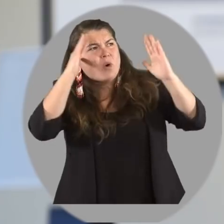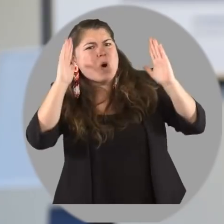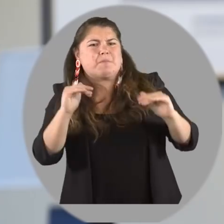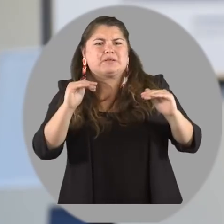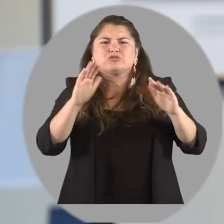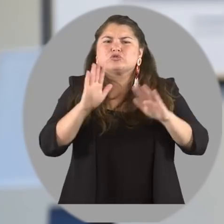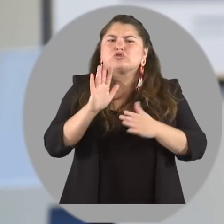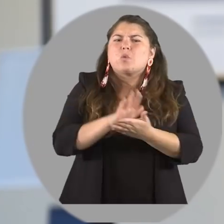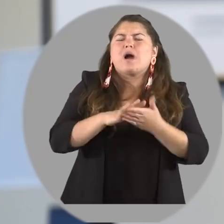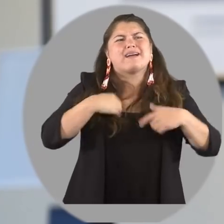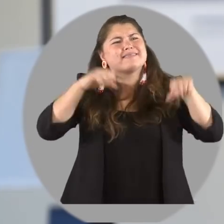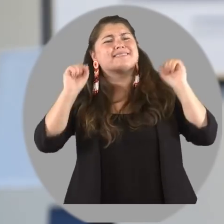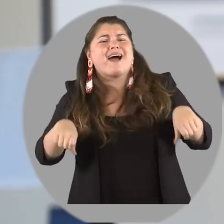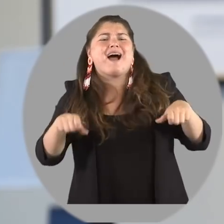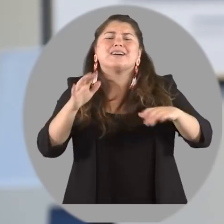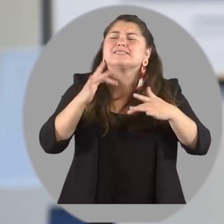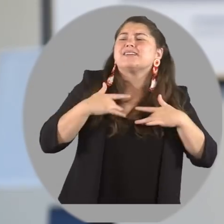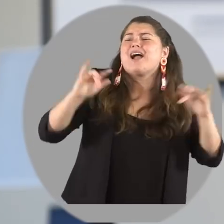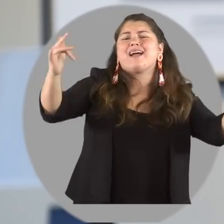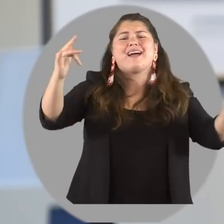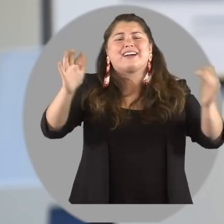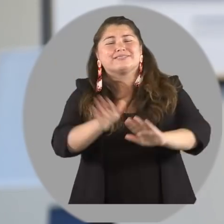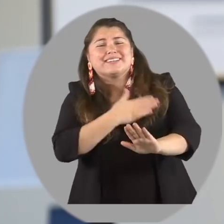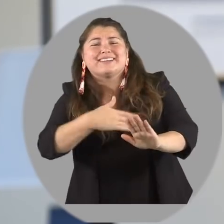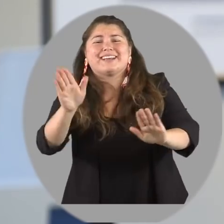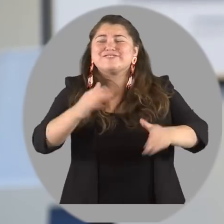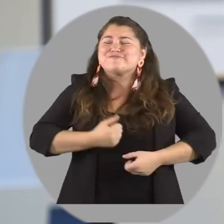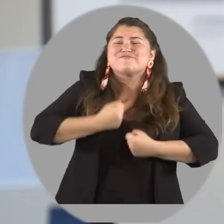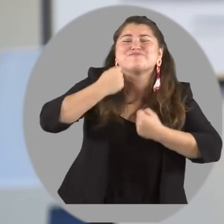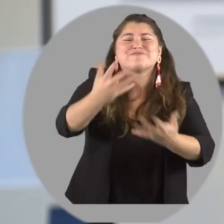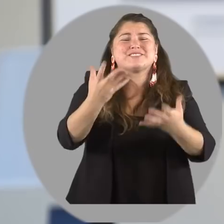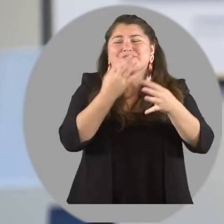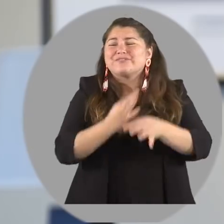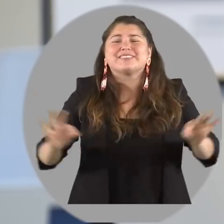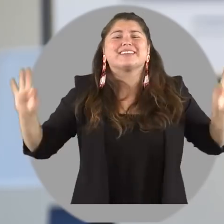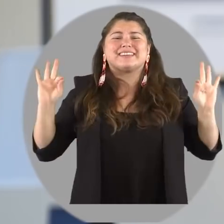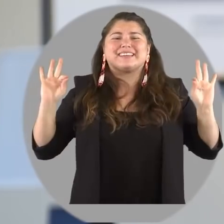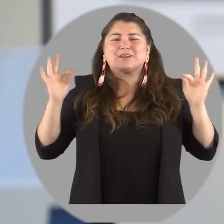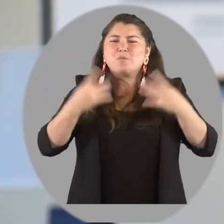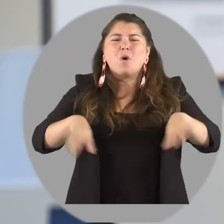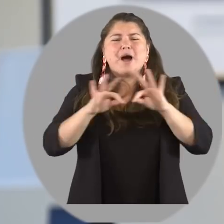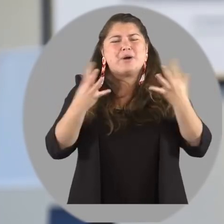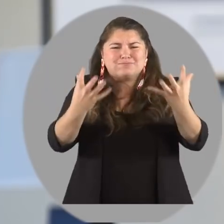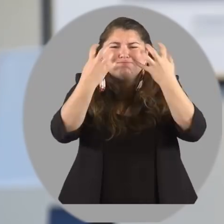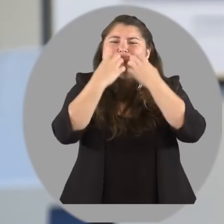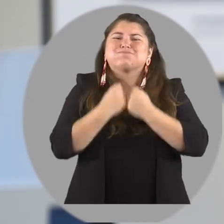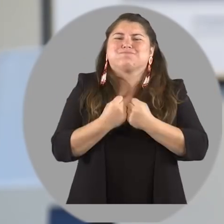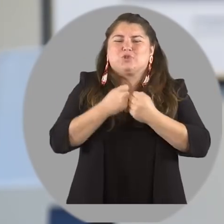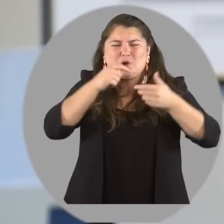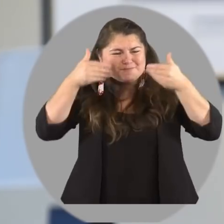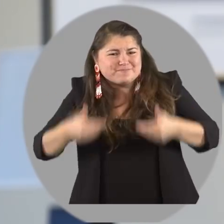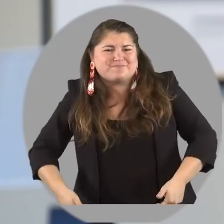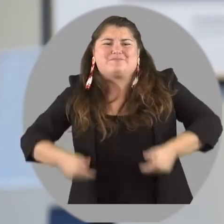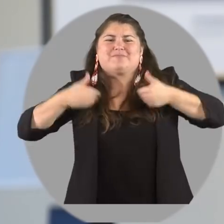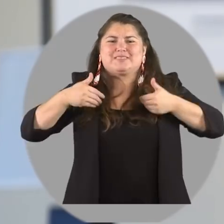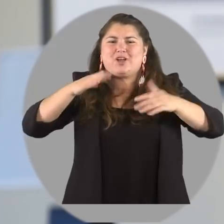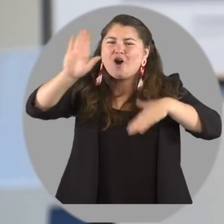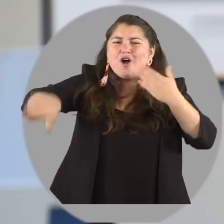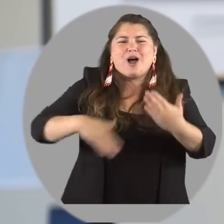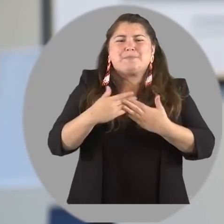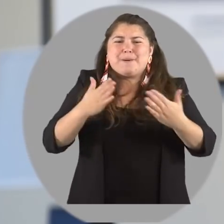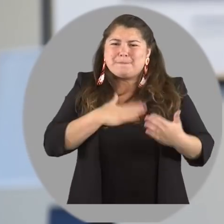a place where she could shine and sing and be exactly who she was. She wanted to matter for who she was and